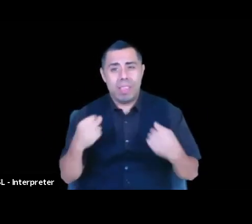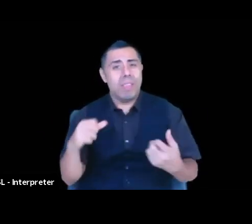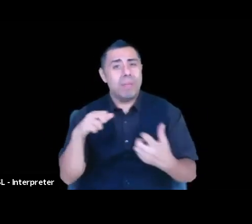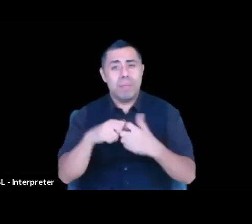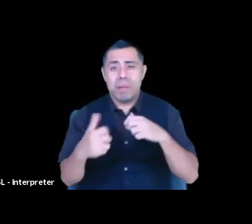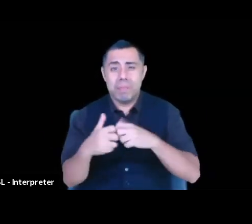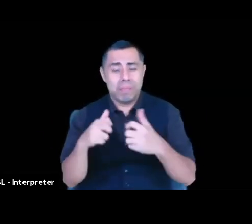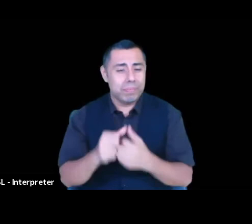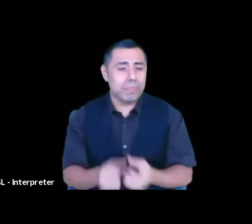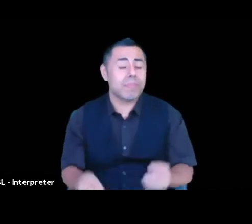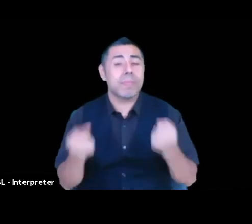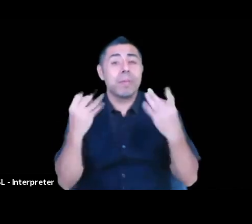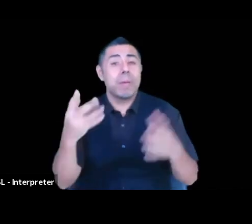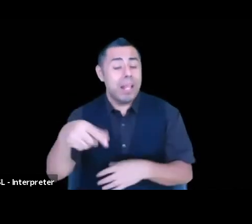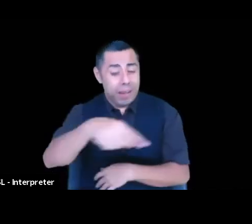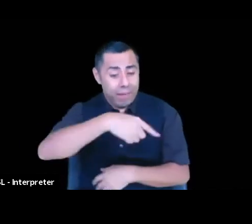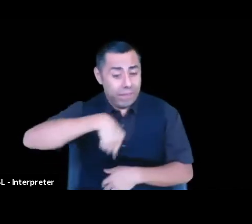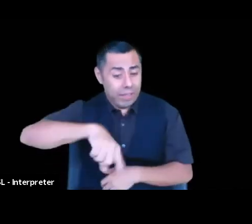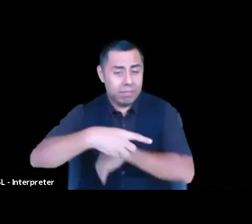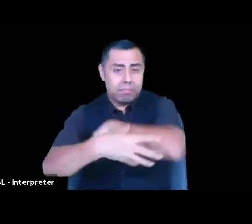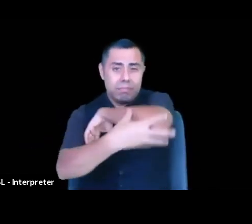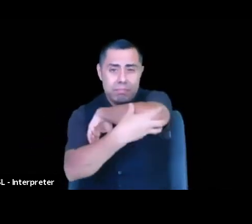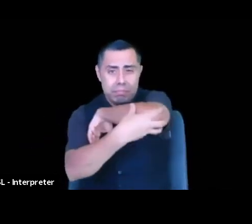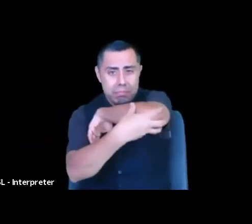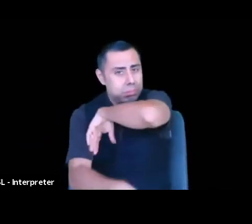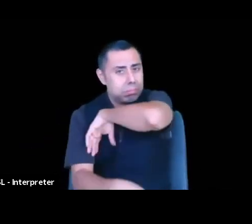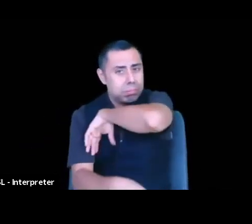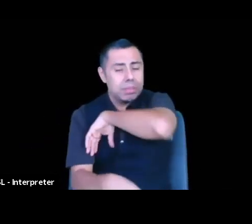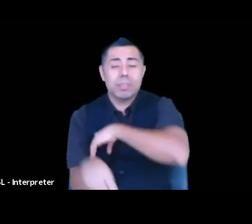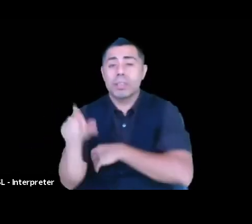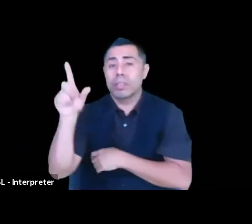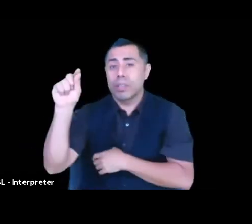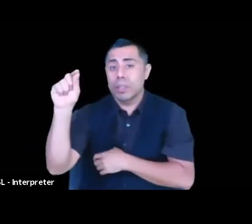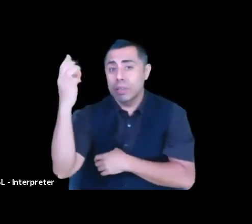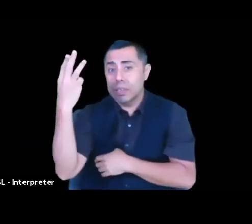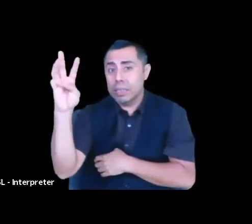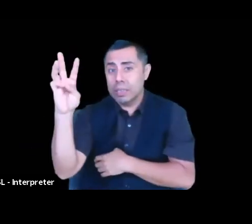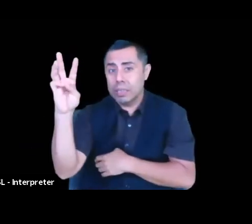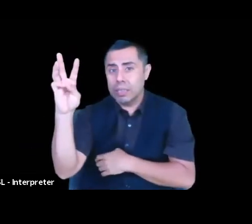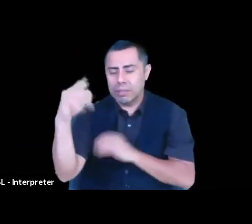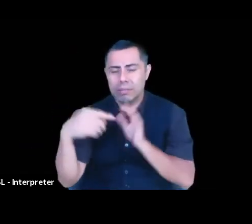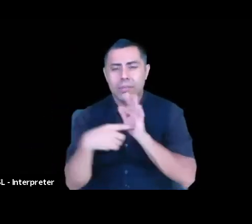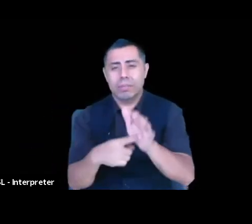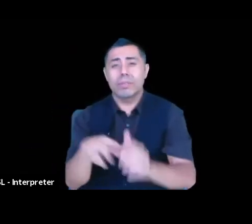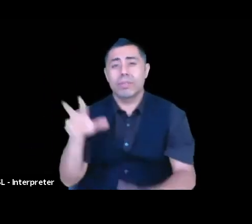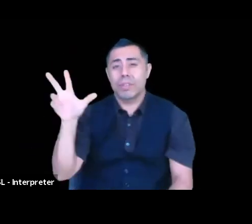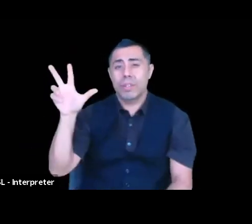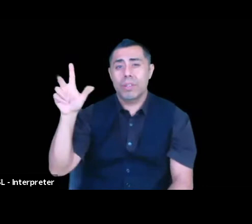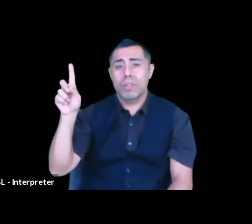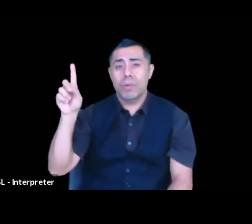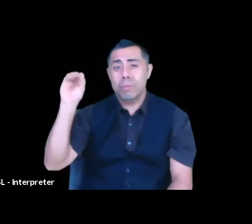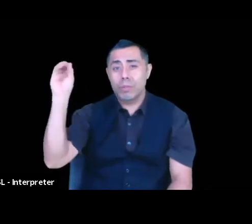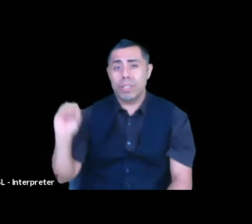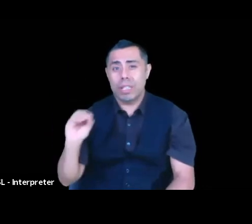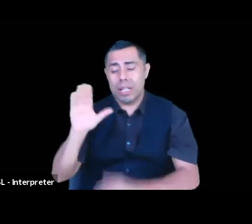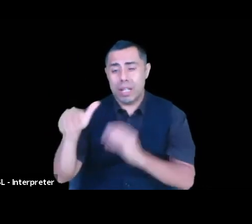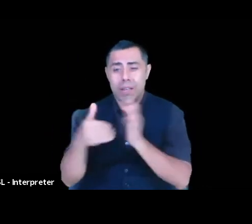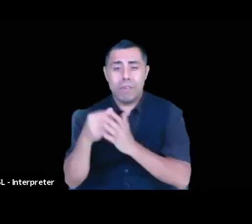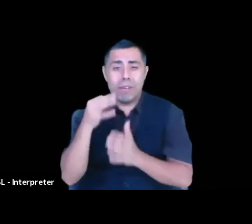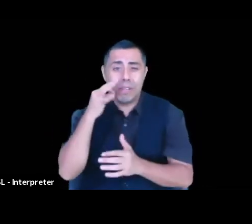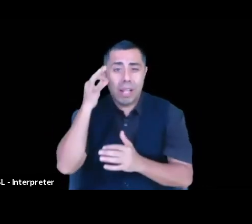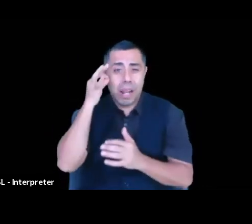A lot of us live in poverty. In 2016, 31% of the Native American people lived in poverty.